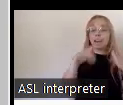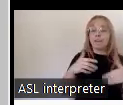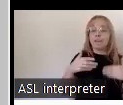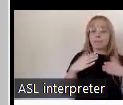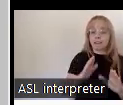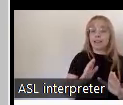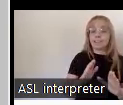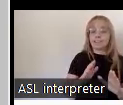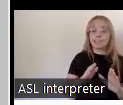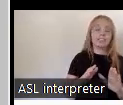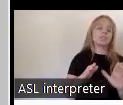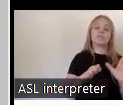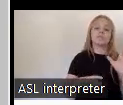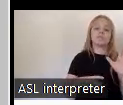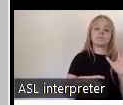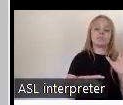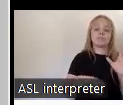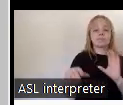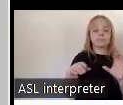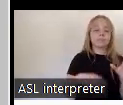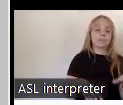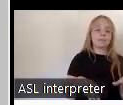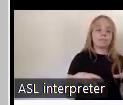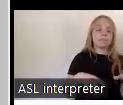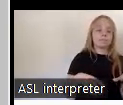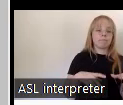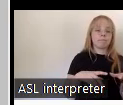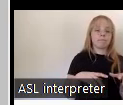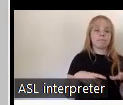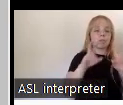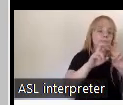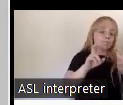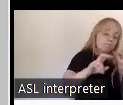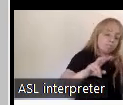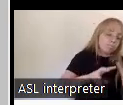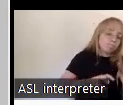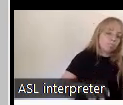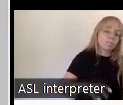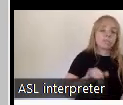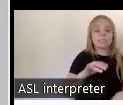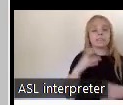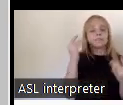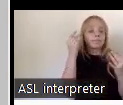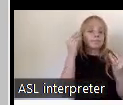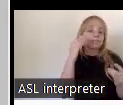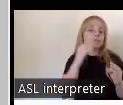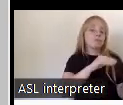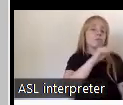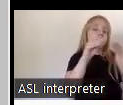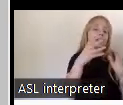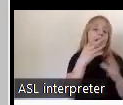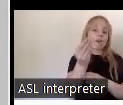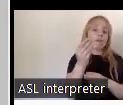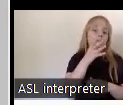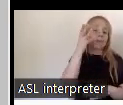are to explore housing. So for young people who are considering moving out of their parents' home, people who